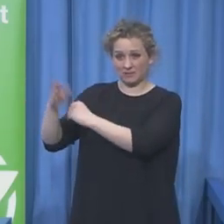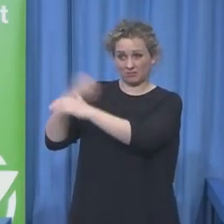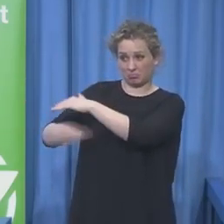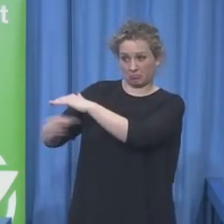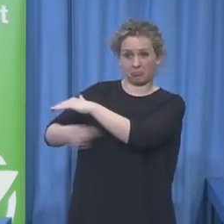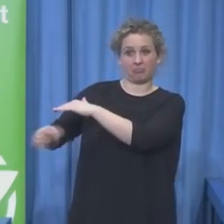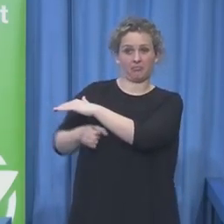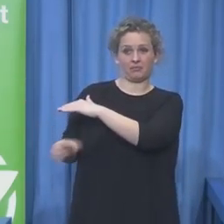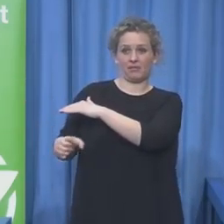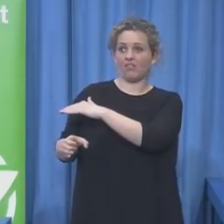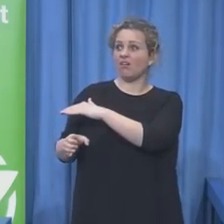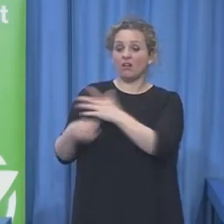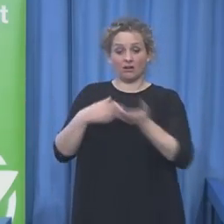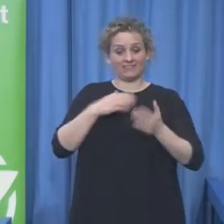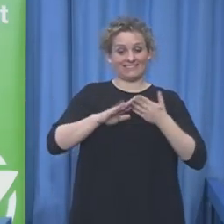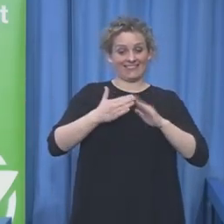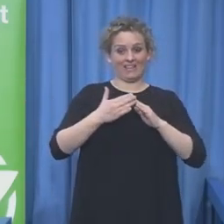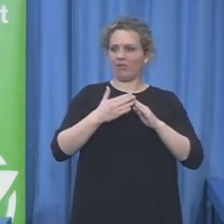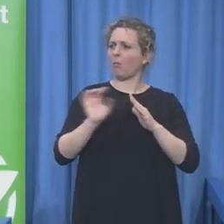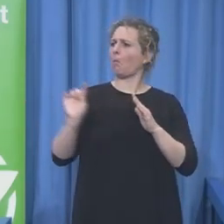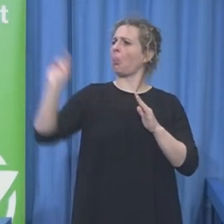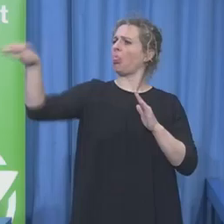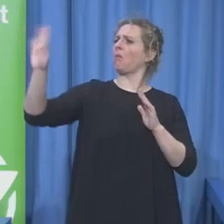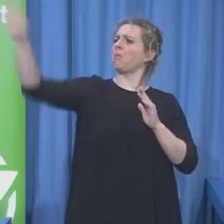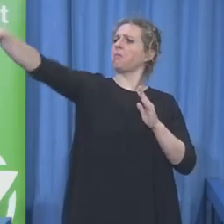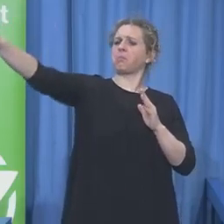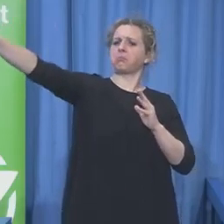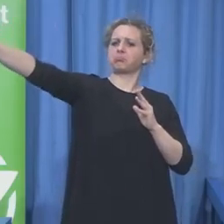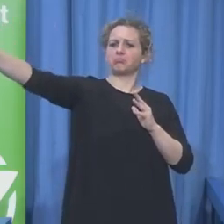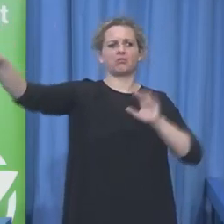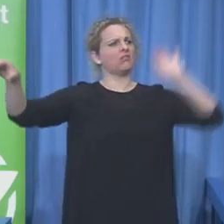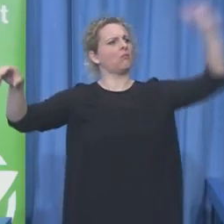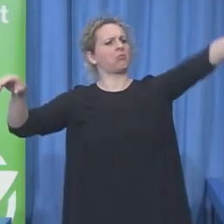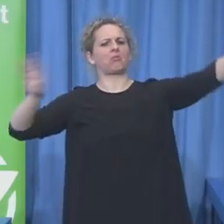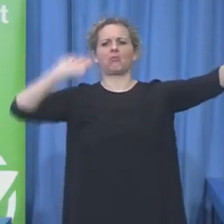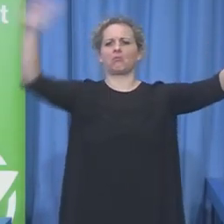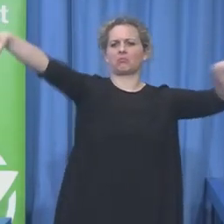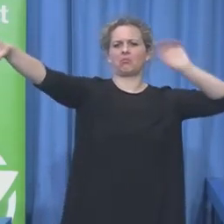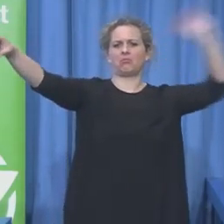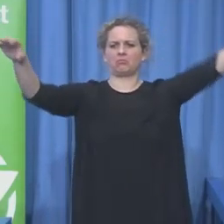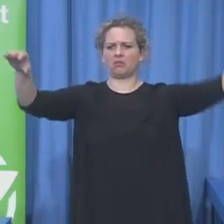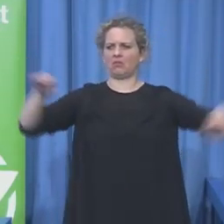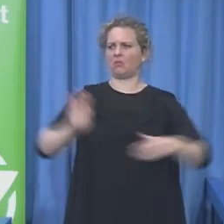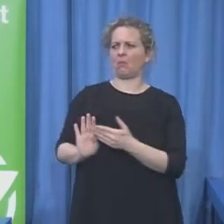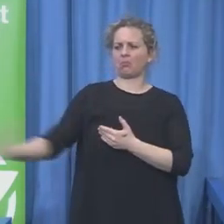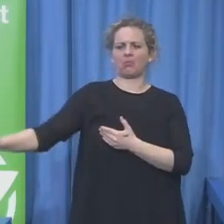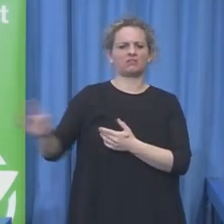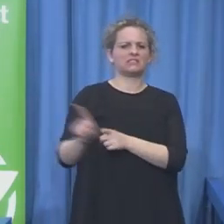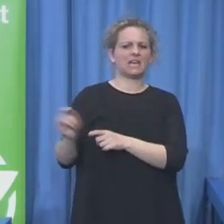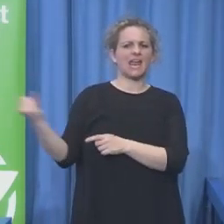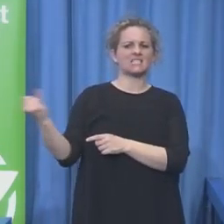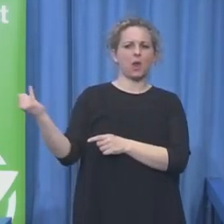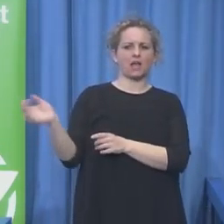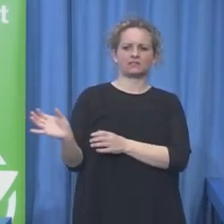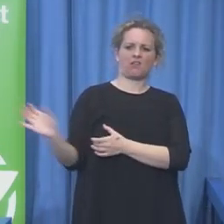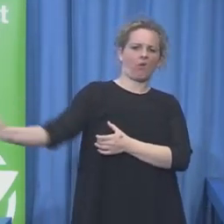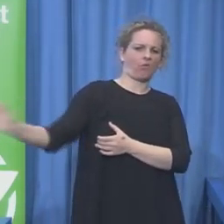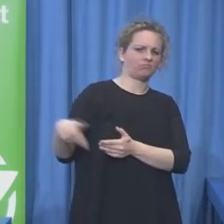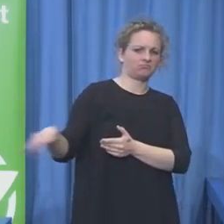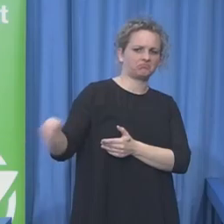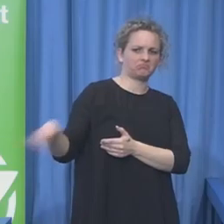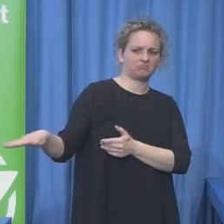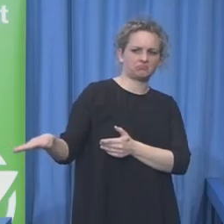town, together, staying together with other 150, 200 people in the same